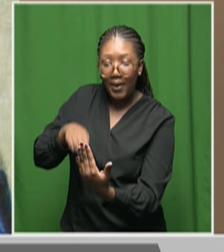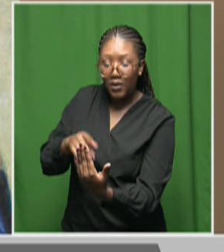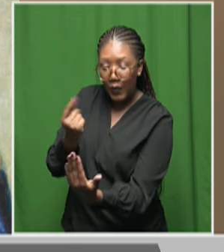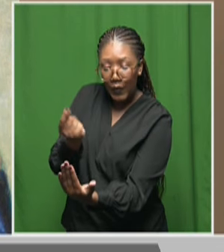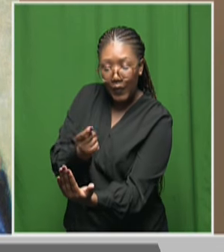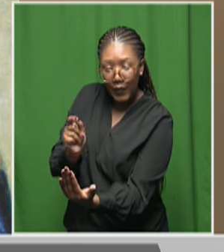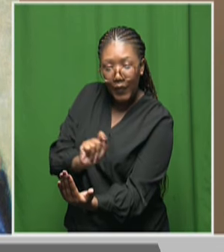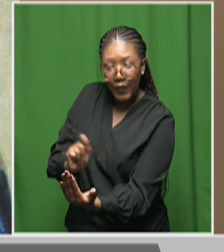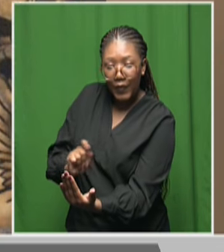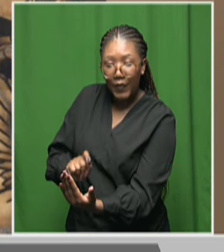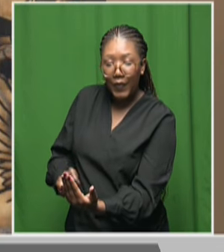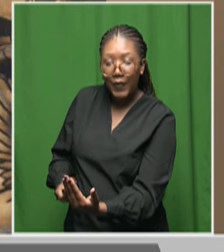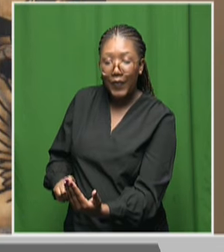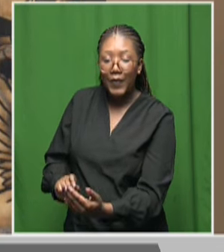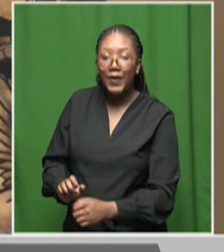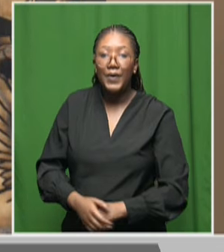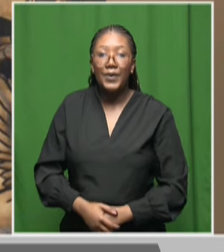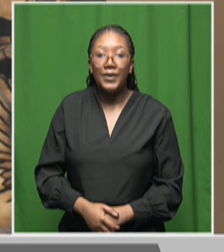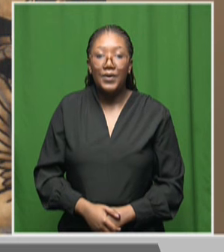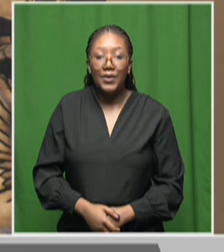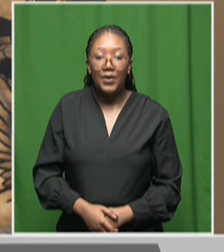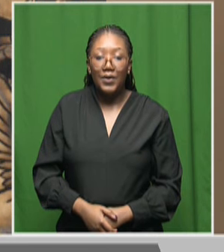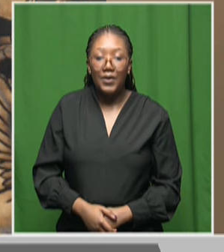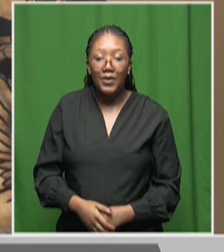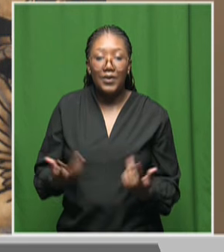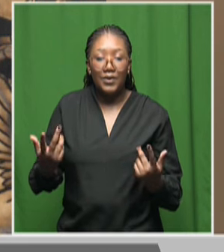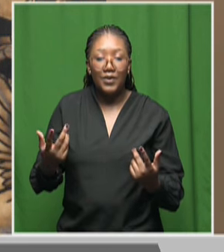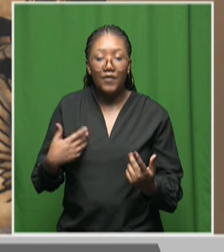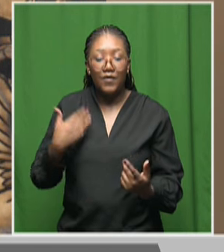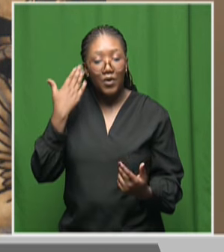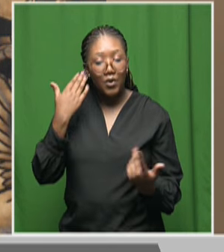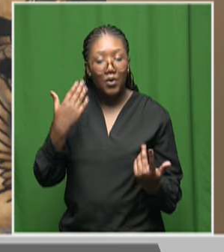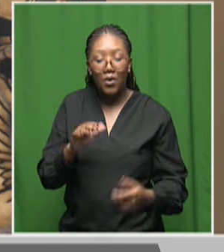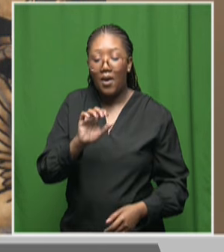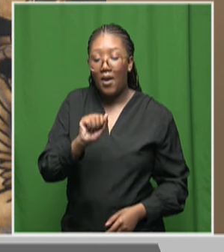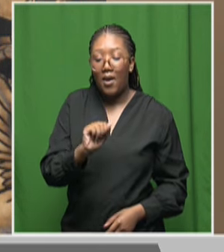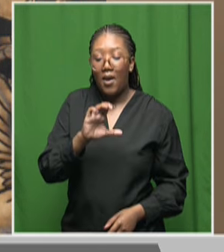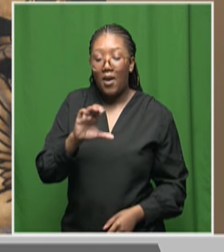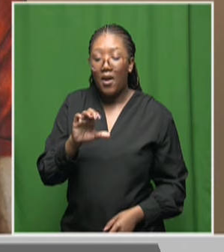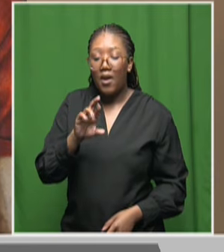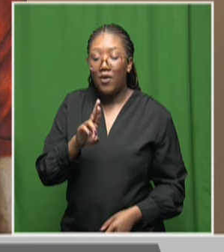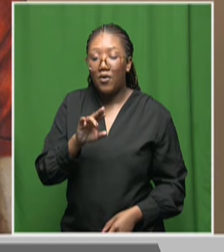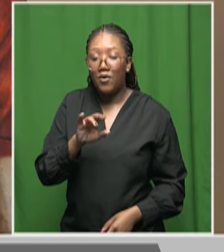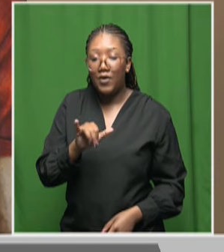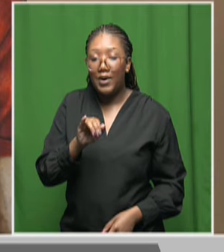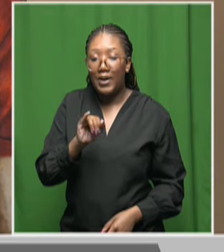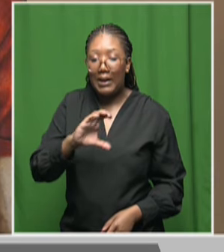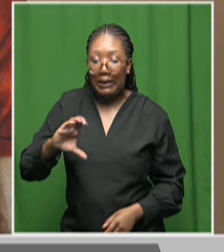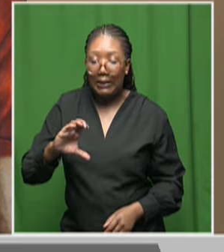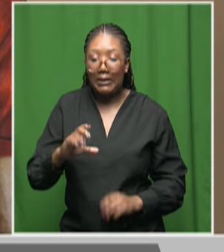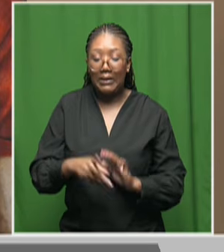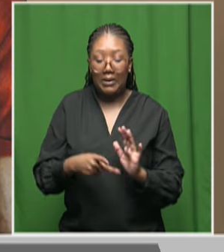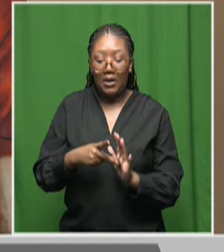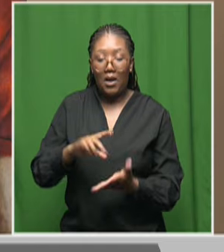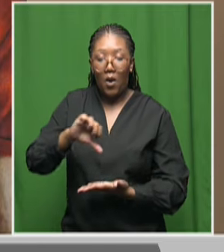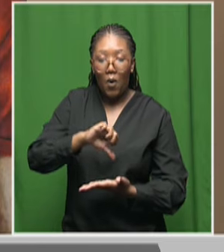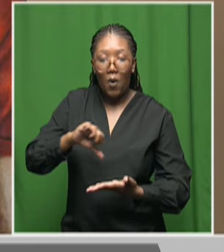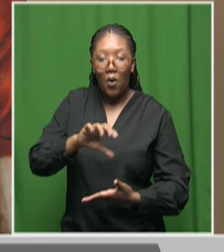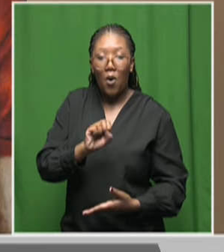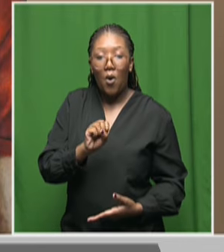artists. And then obviously you will see your acrylics and your oil paintings, even